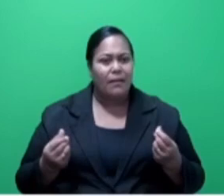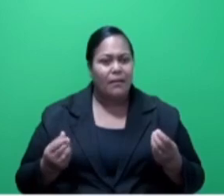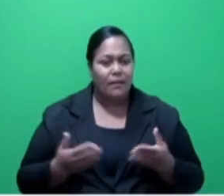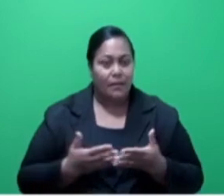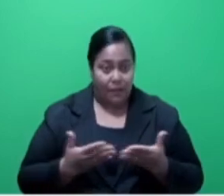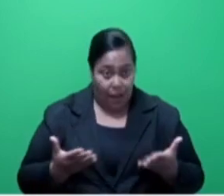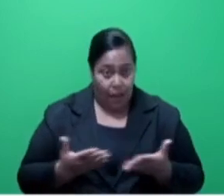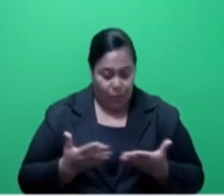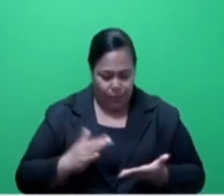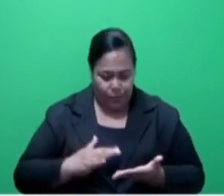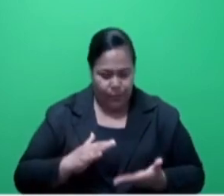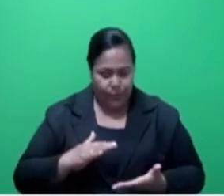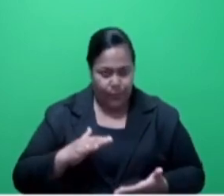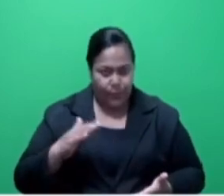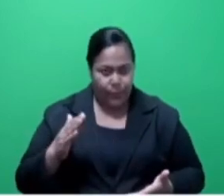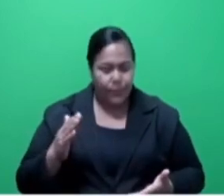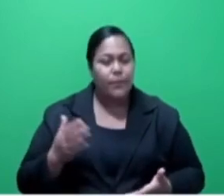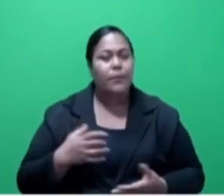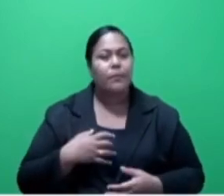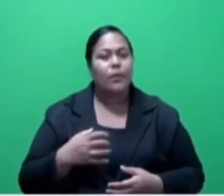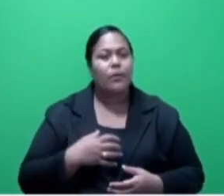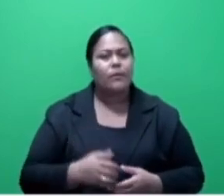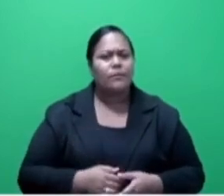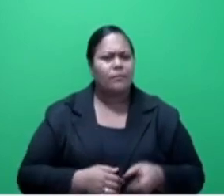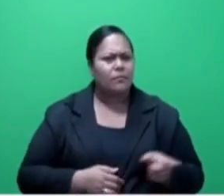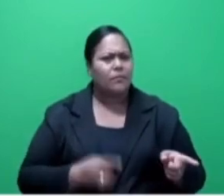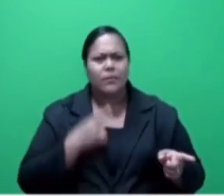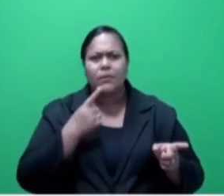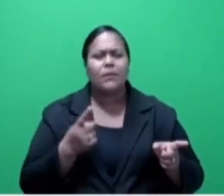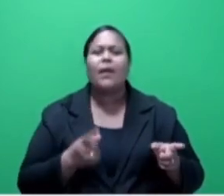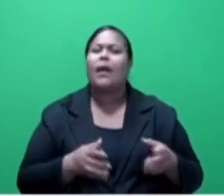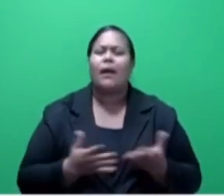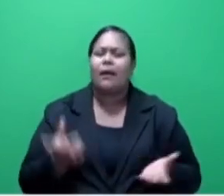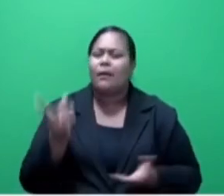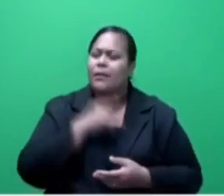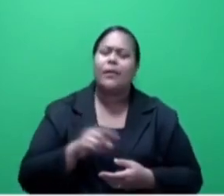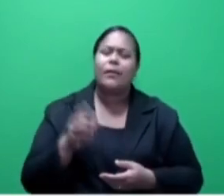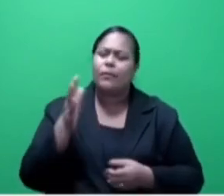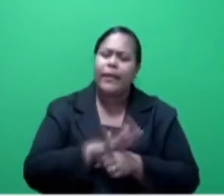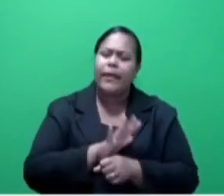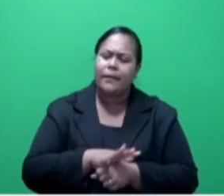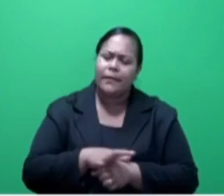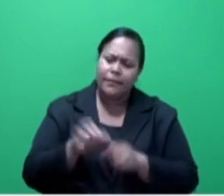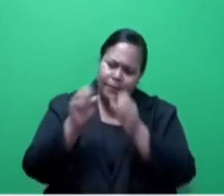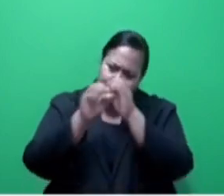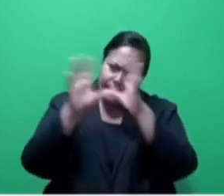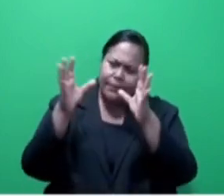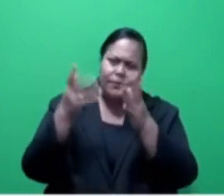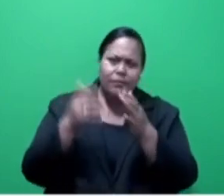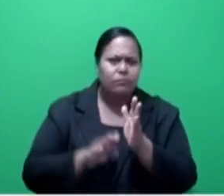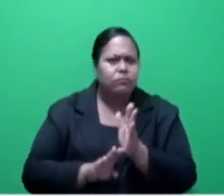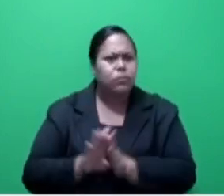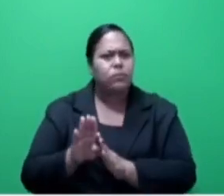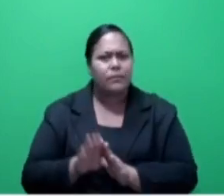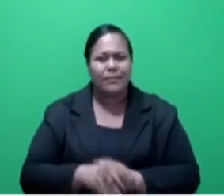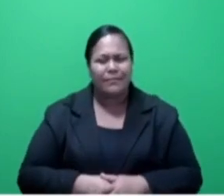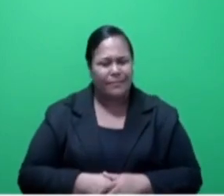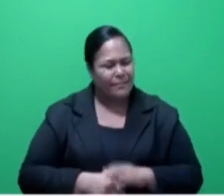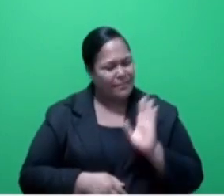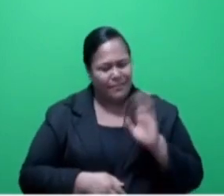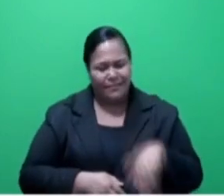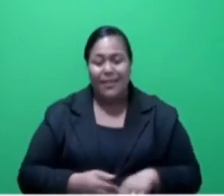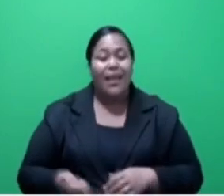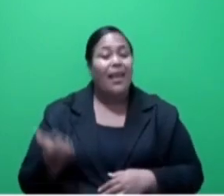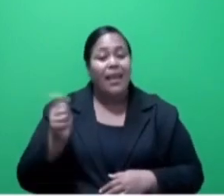grow. They're saying, oh, how can you have these projected growth rates? Any imbecile, any person